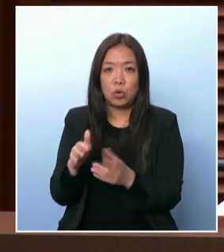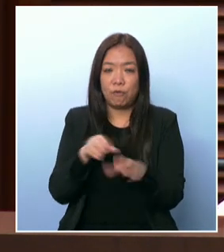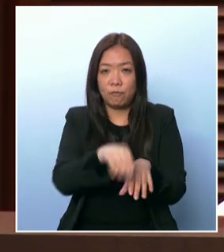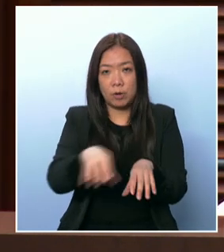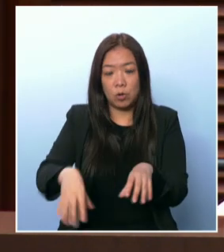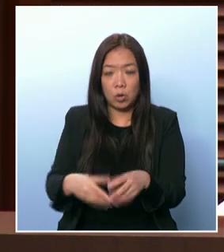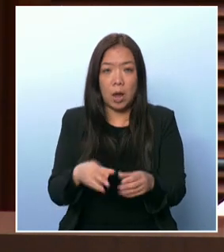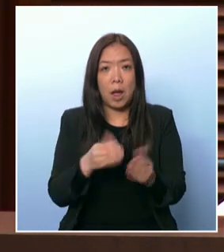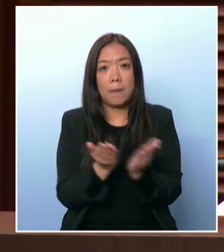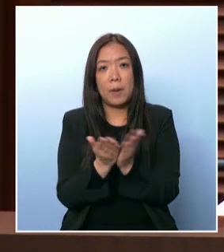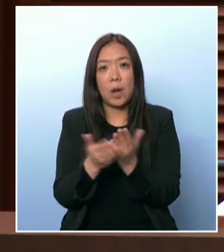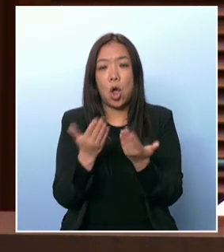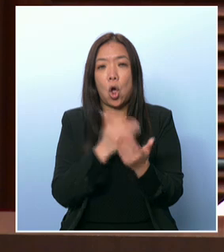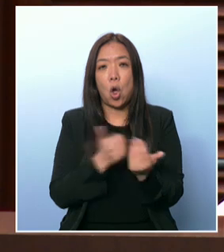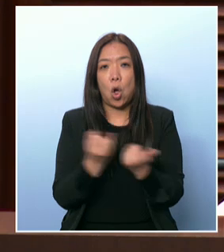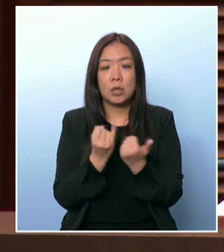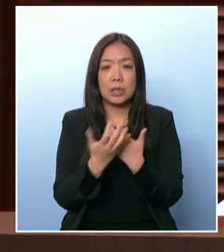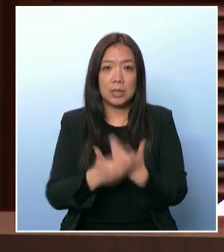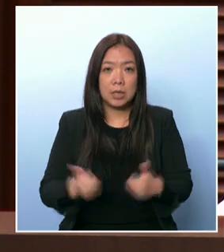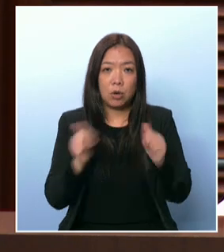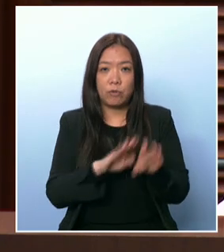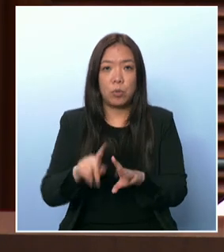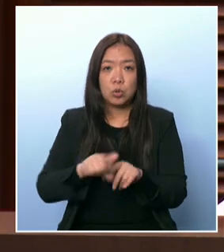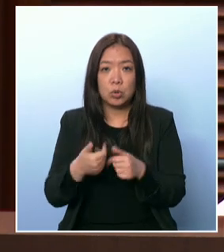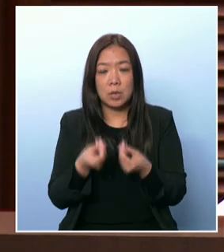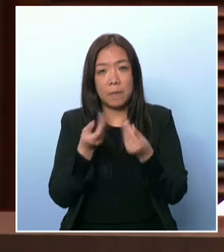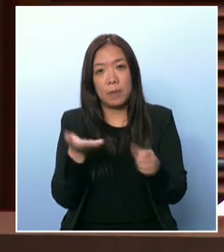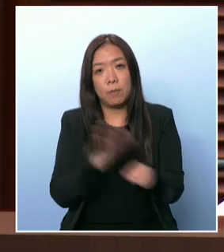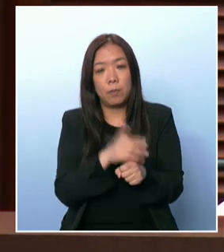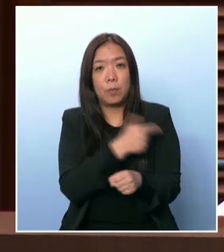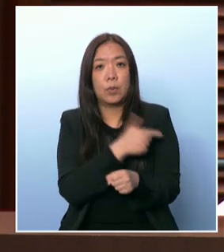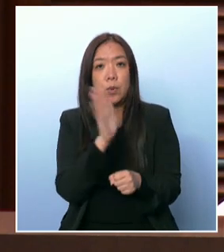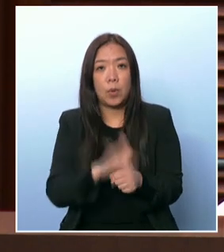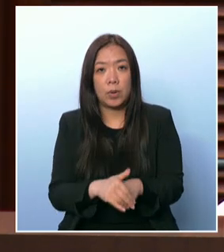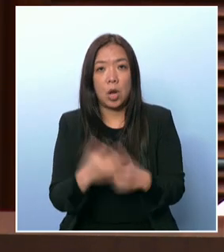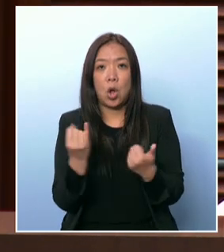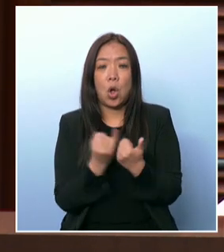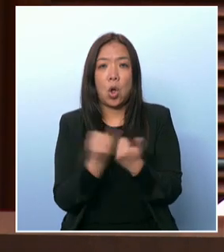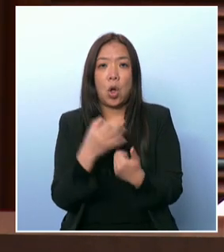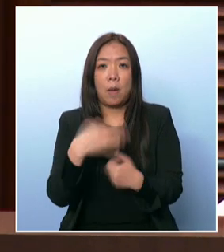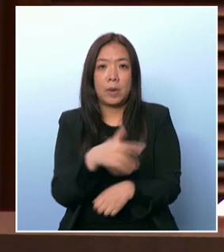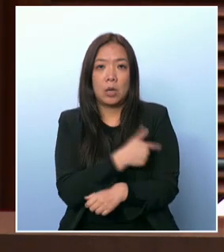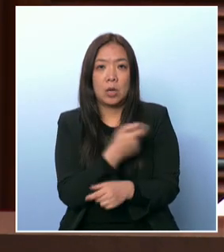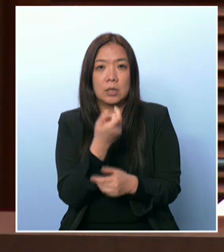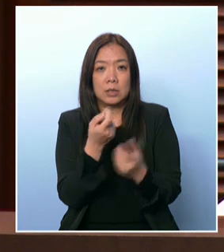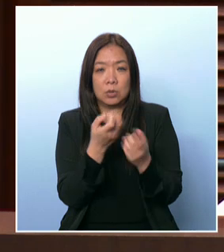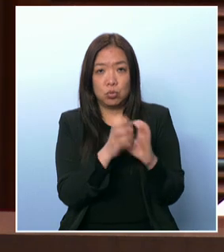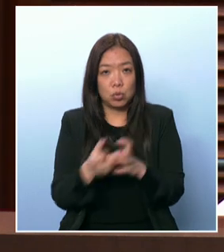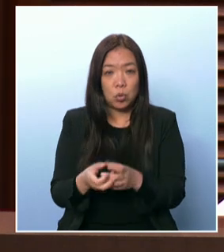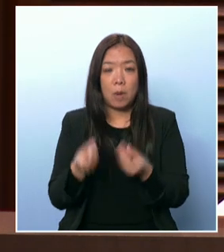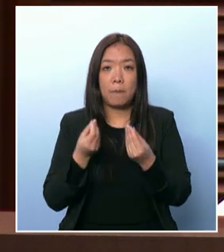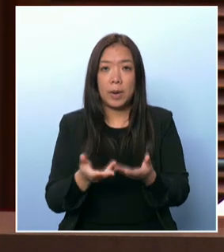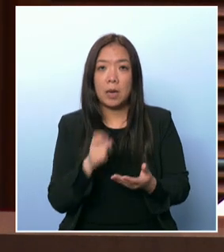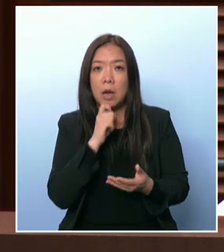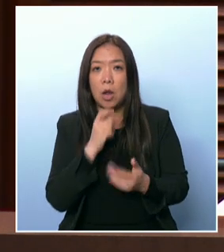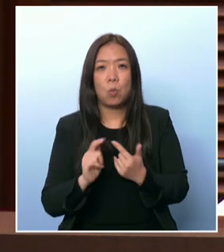doctors. Now, if eligible female students miss the outreach vaccination activities at school, the Student